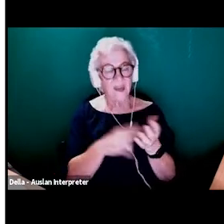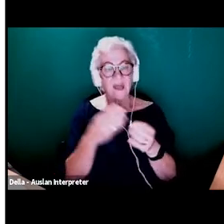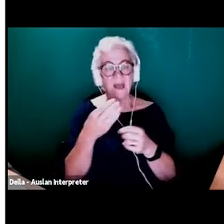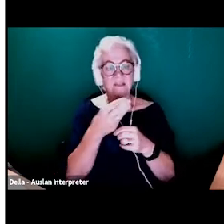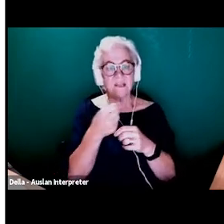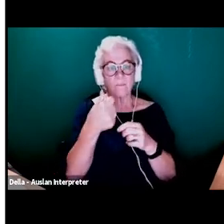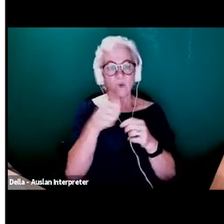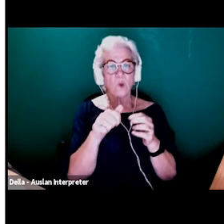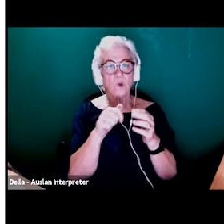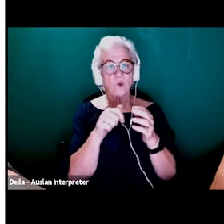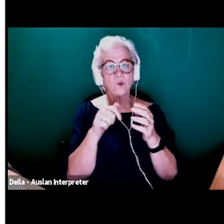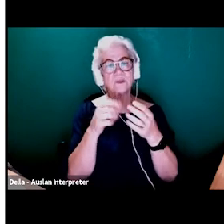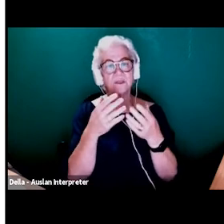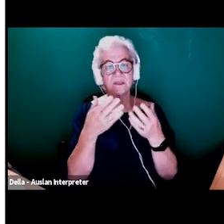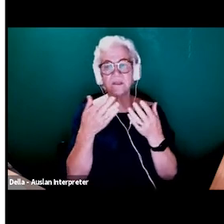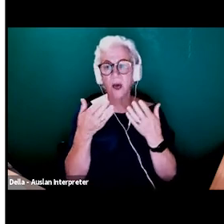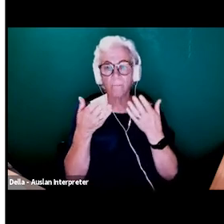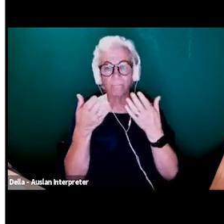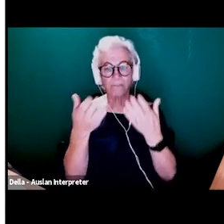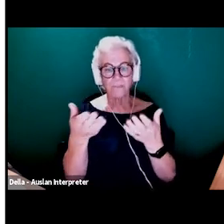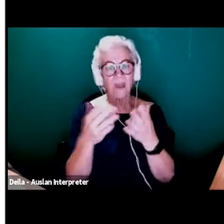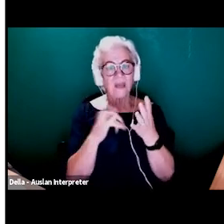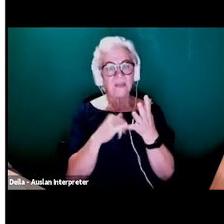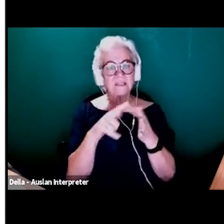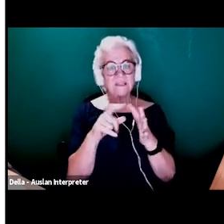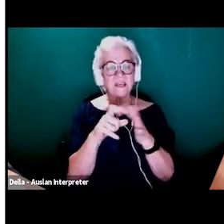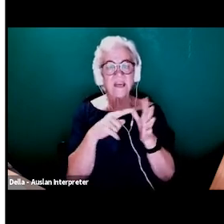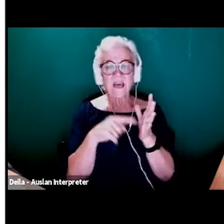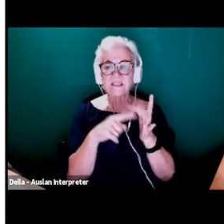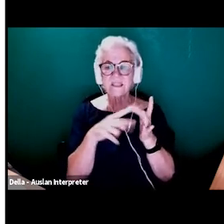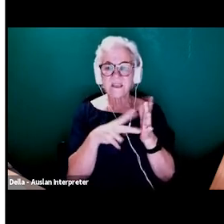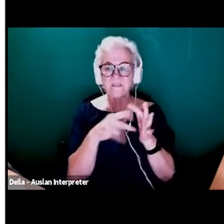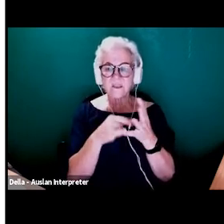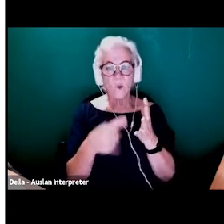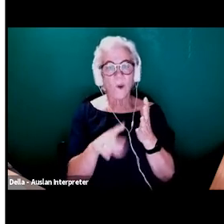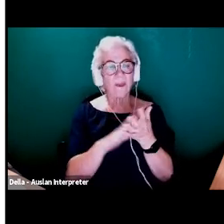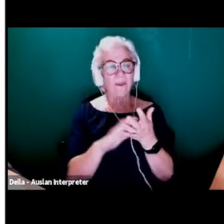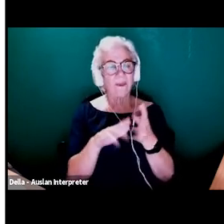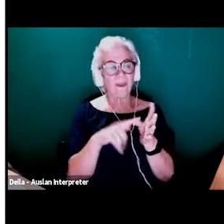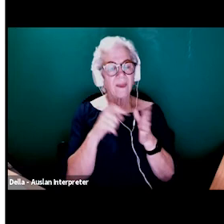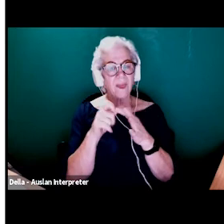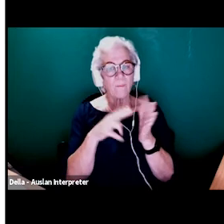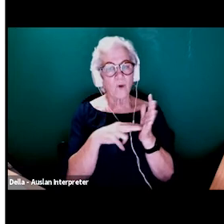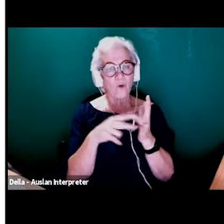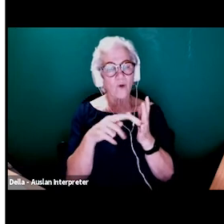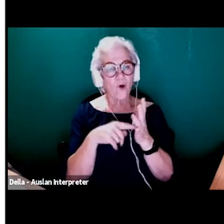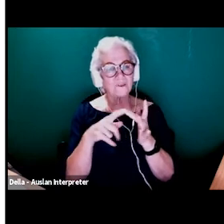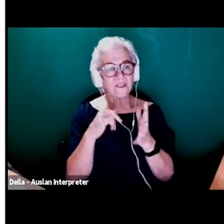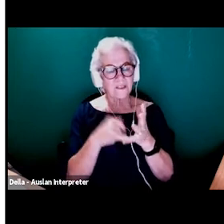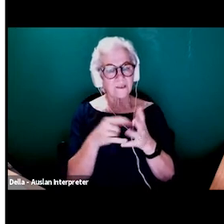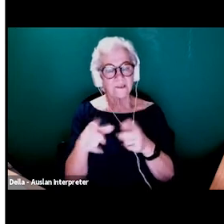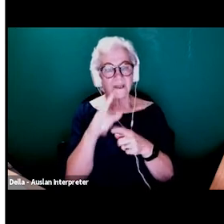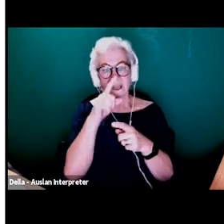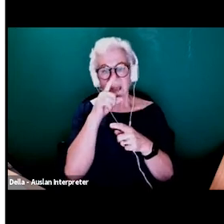hypnotics, including benzodiazepines, which obviously we know that using these medicines may potentially be a risk factor for adverse events when